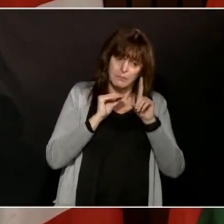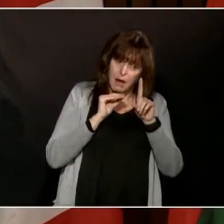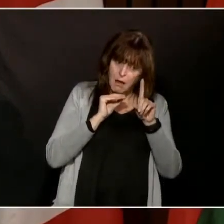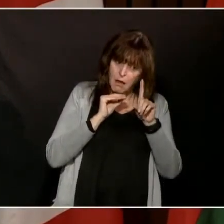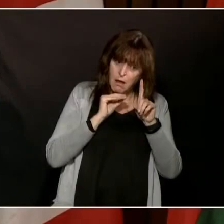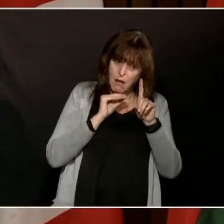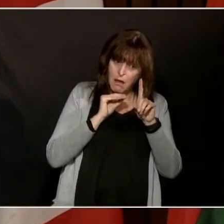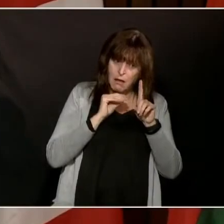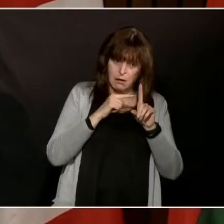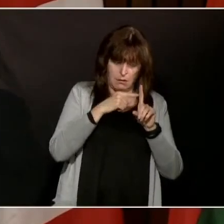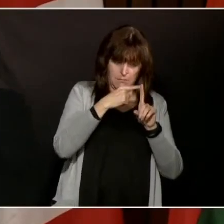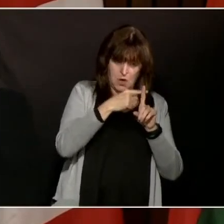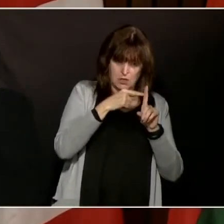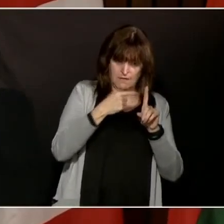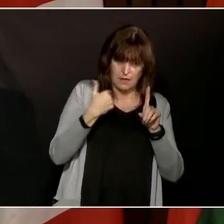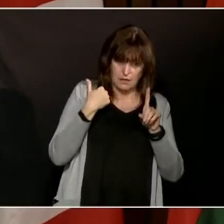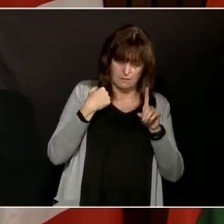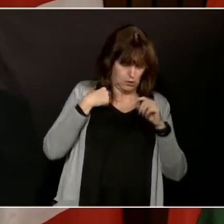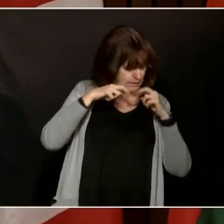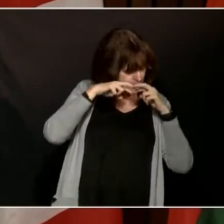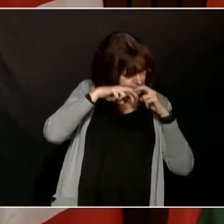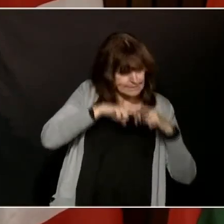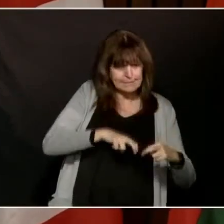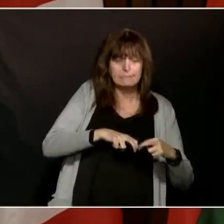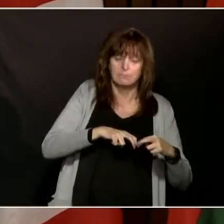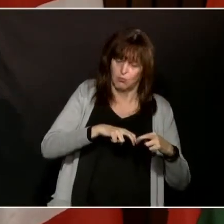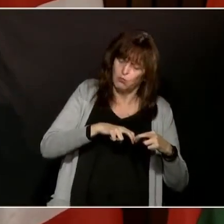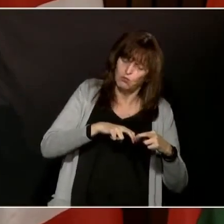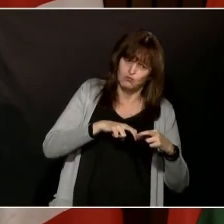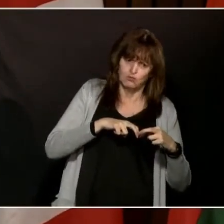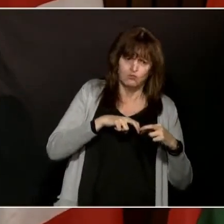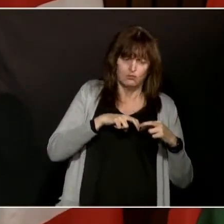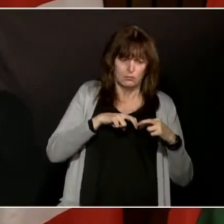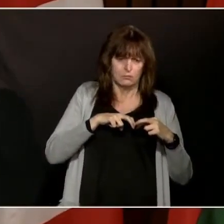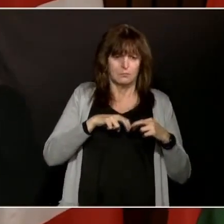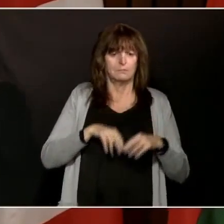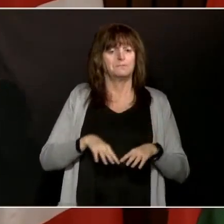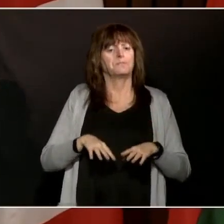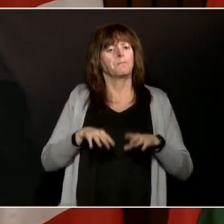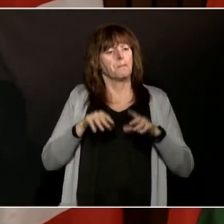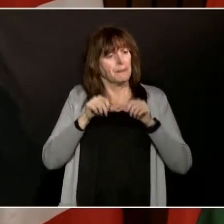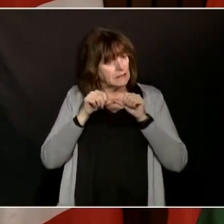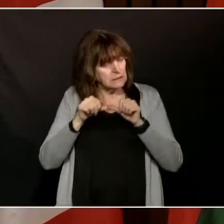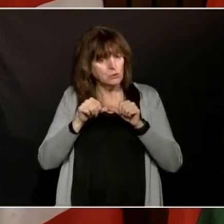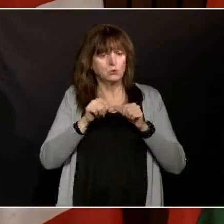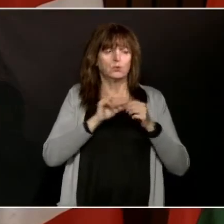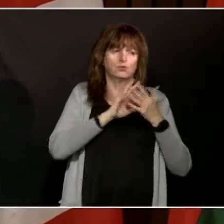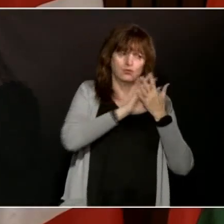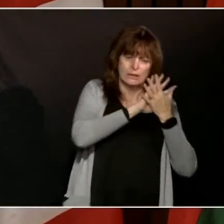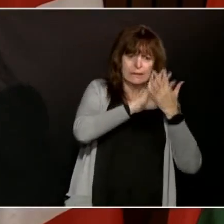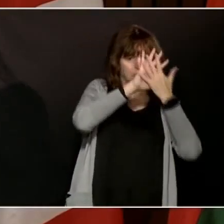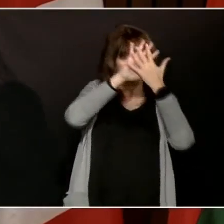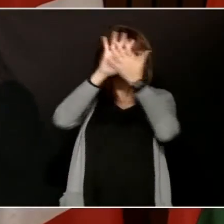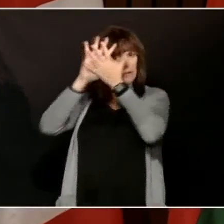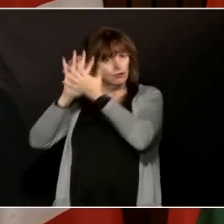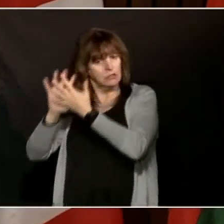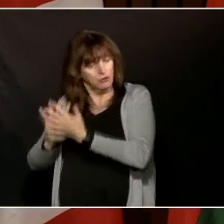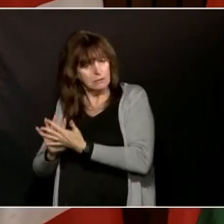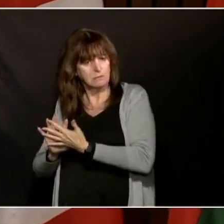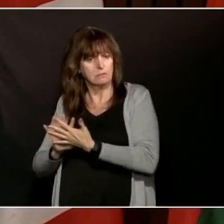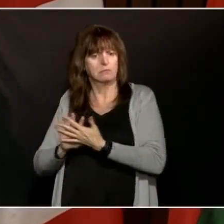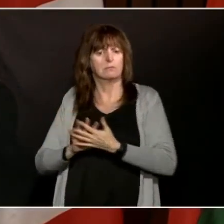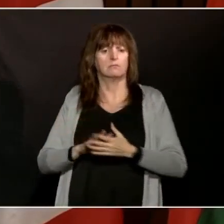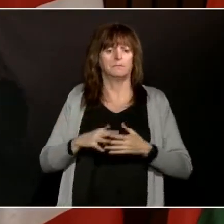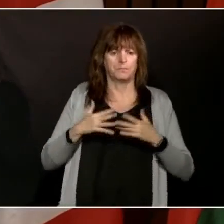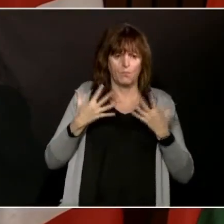cases and ongoing screening. There is concurrently a great effort to increase testing overall in all sorts